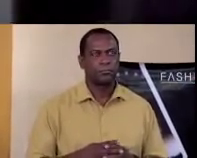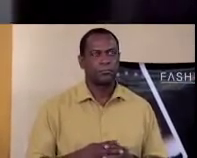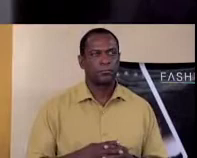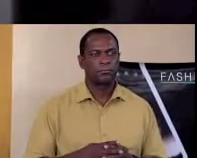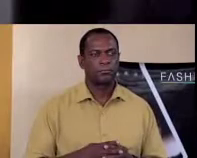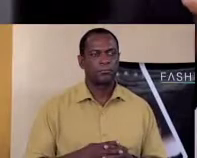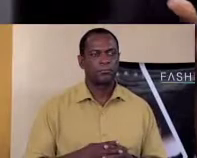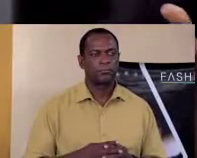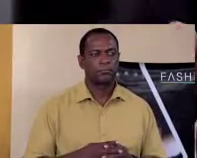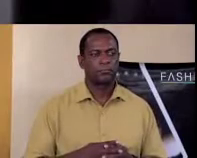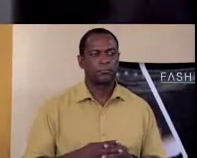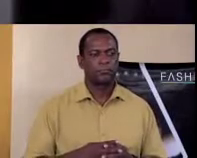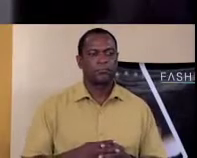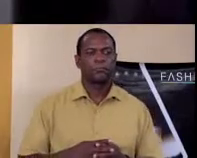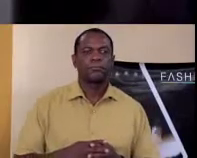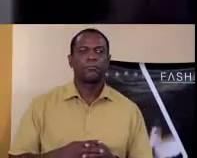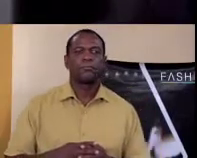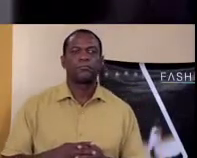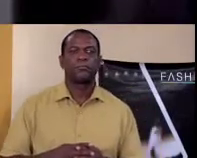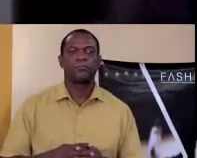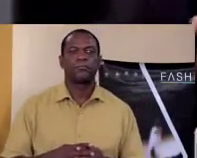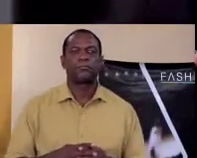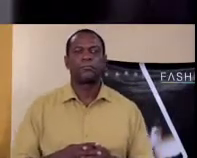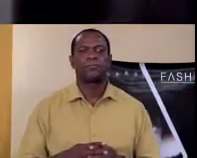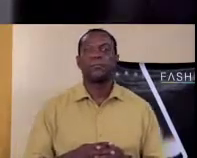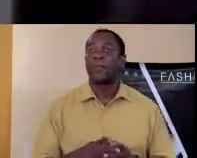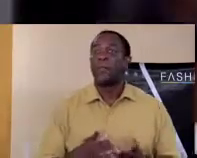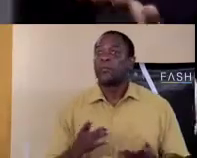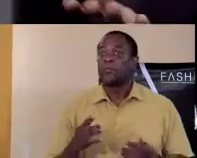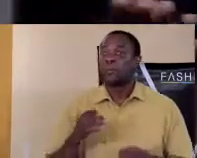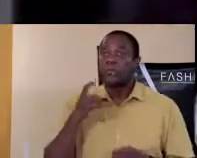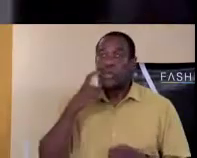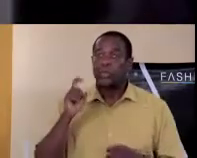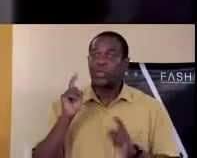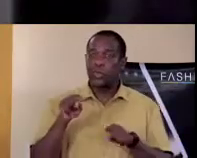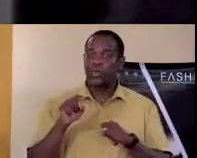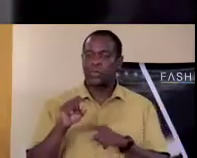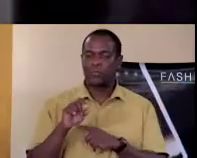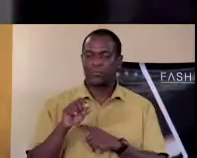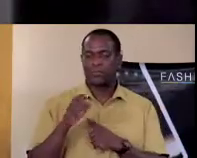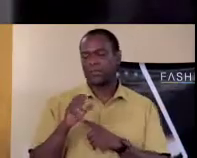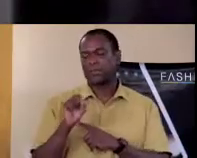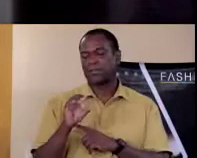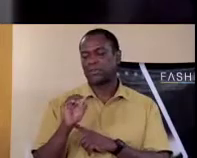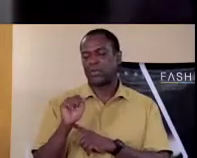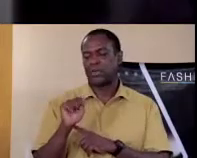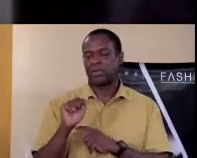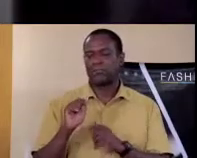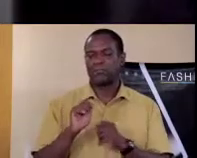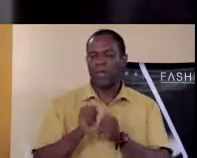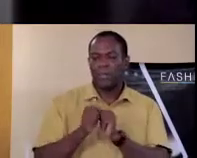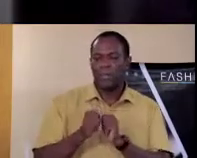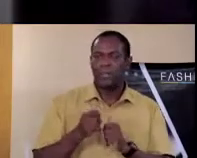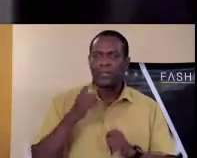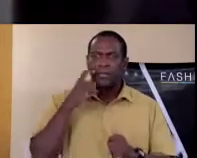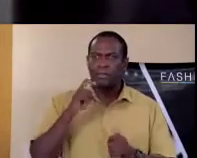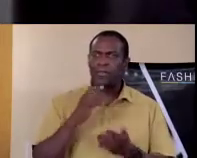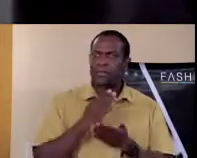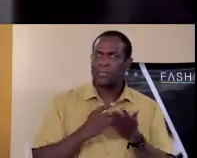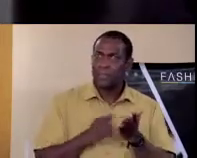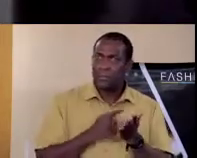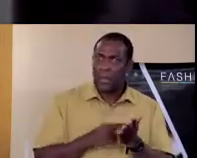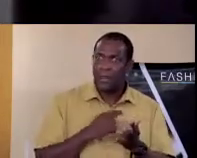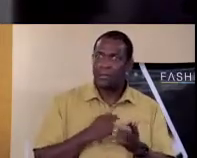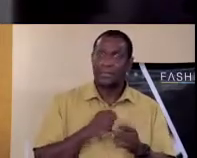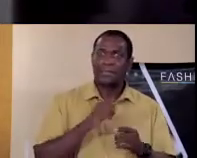natural segues. I think our performers should. They have, some have, but a lot of them